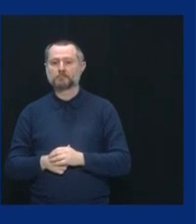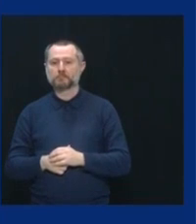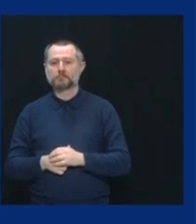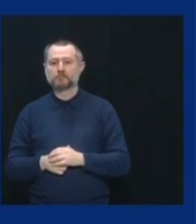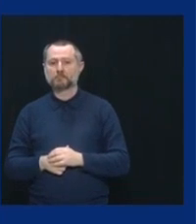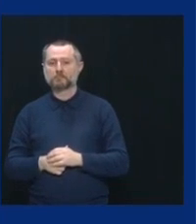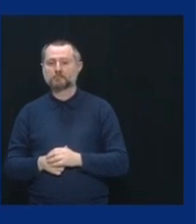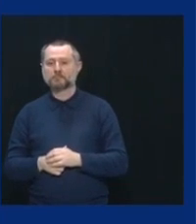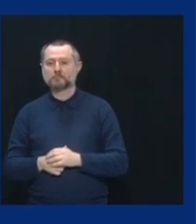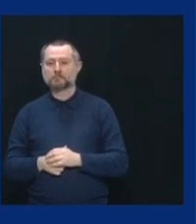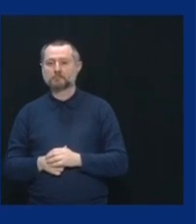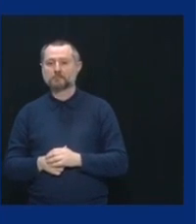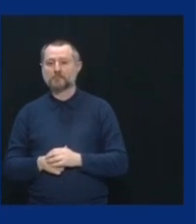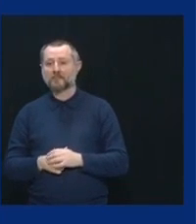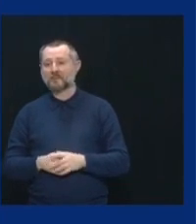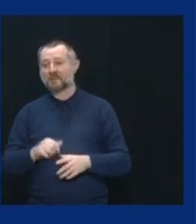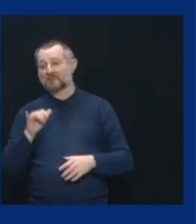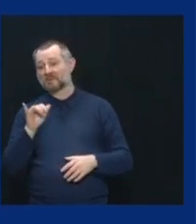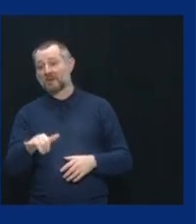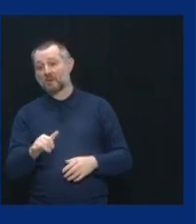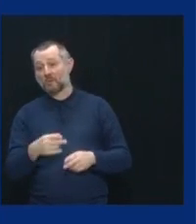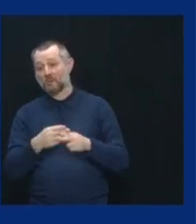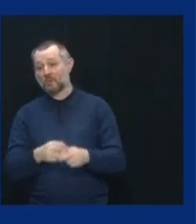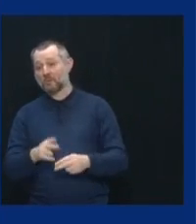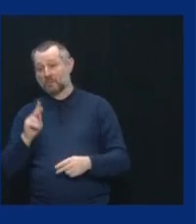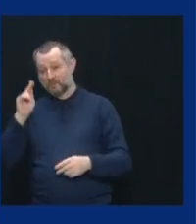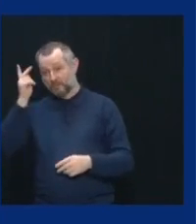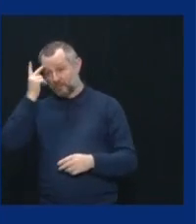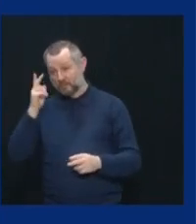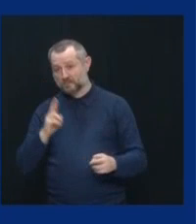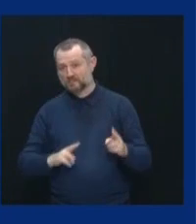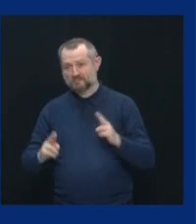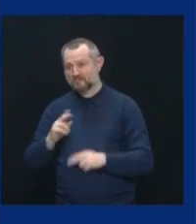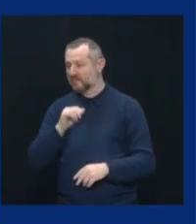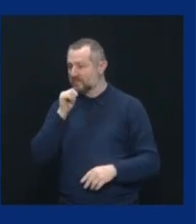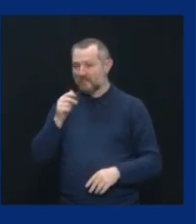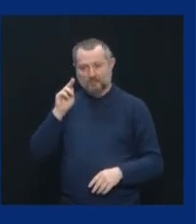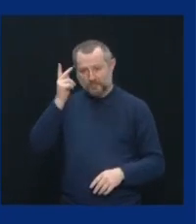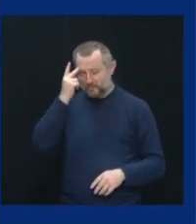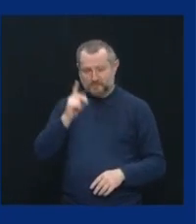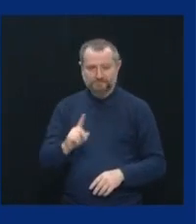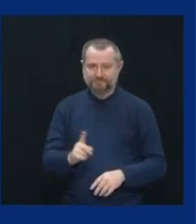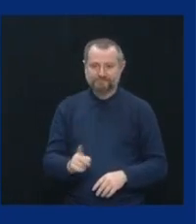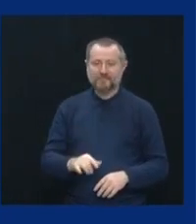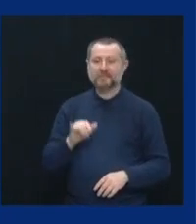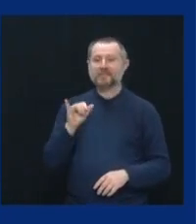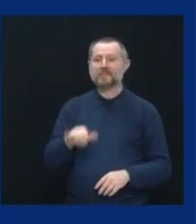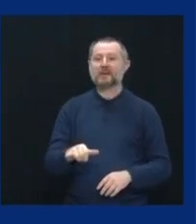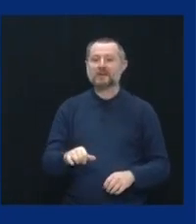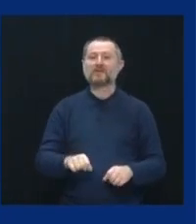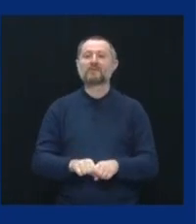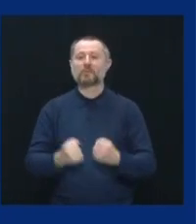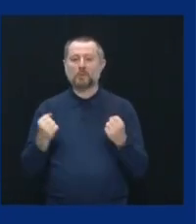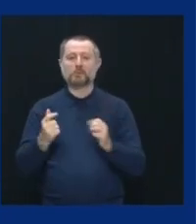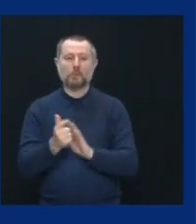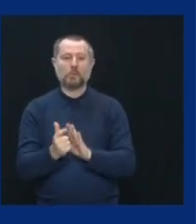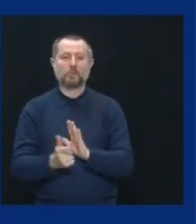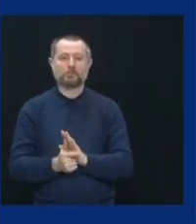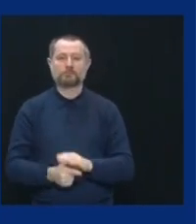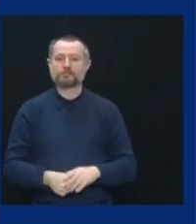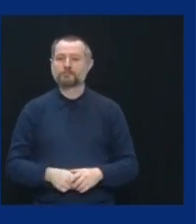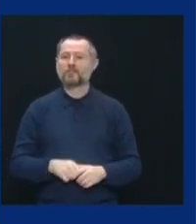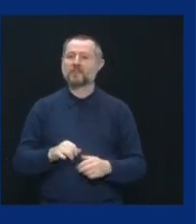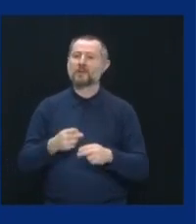Question before was, is that raw politics? No, it's not raw politics. That's criminal. And there